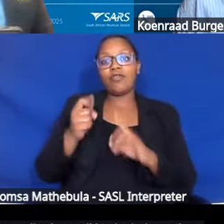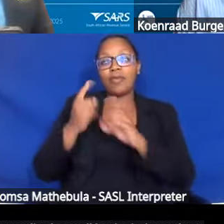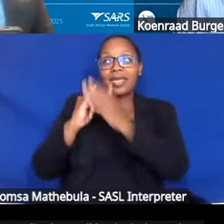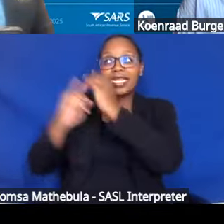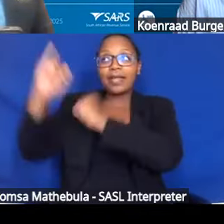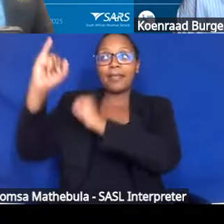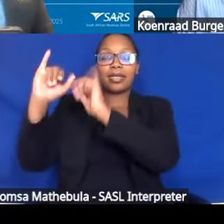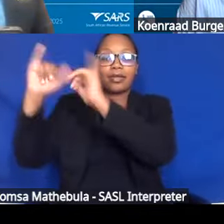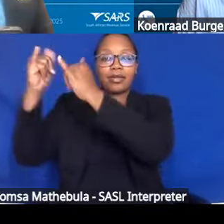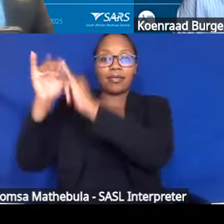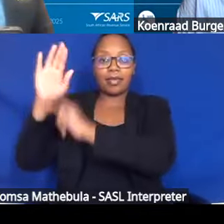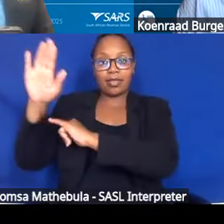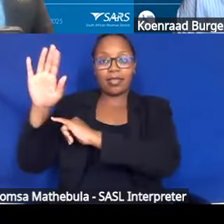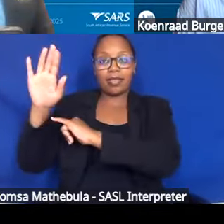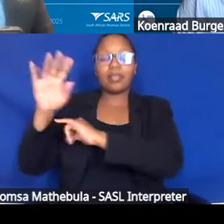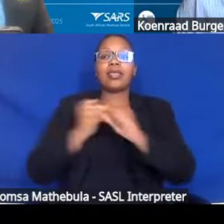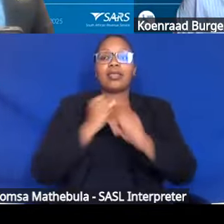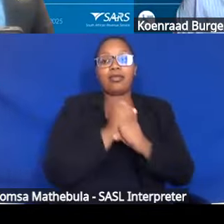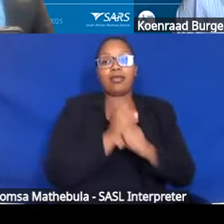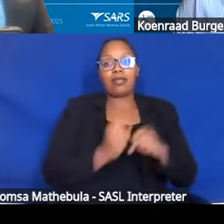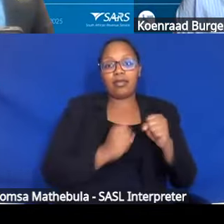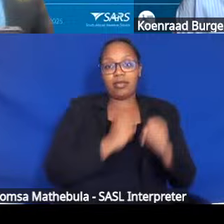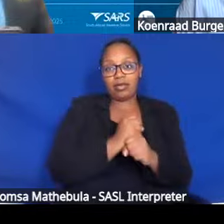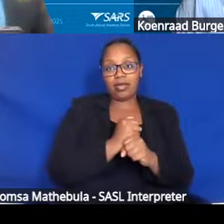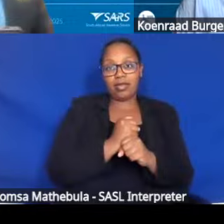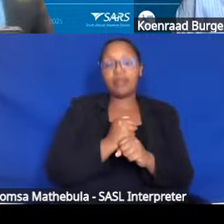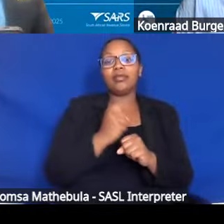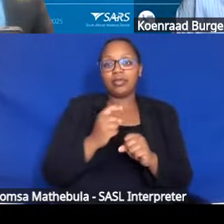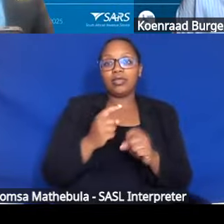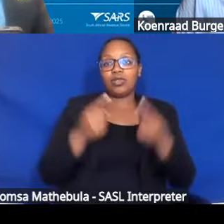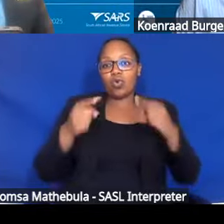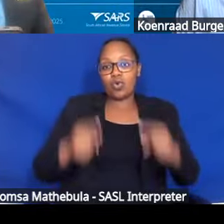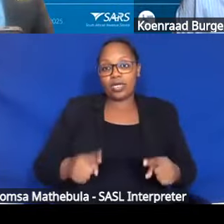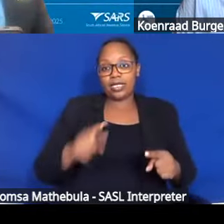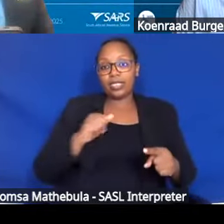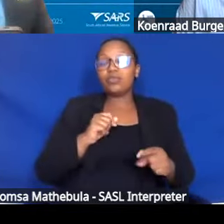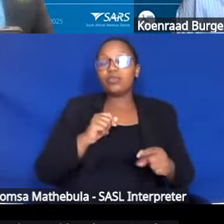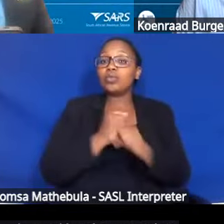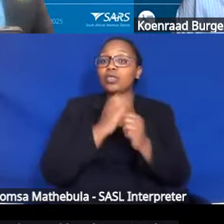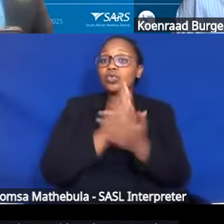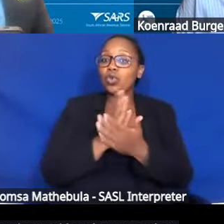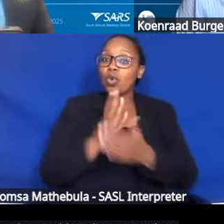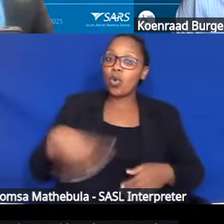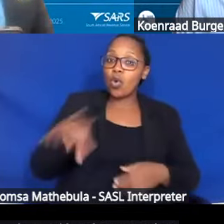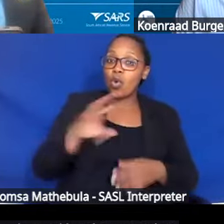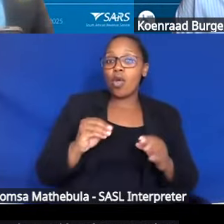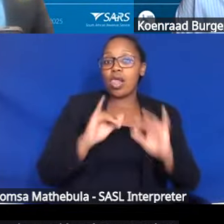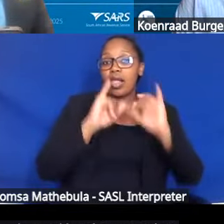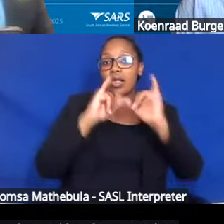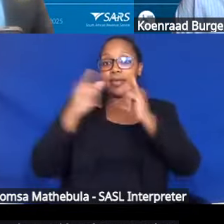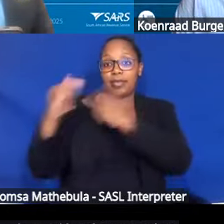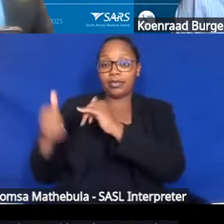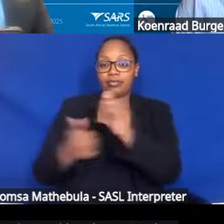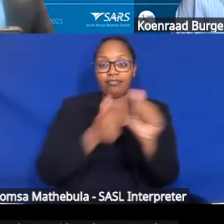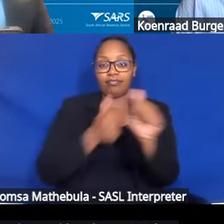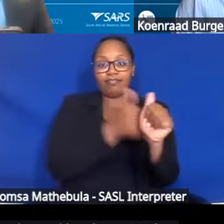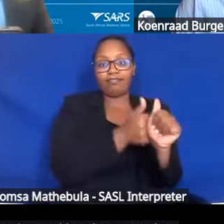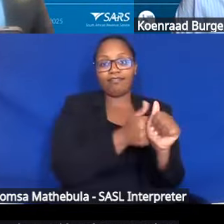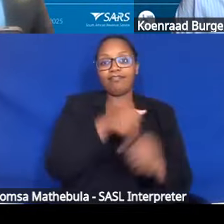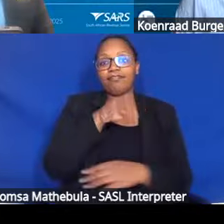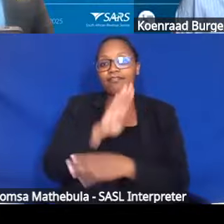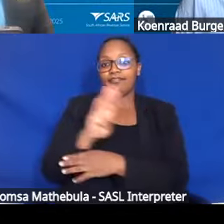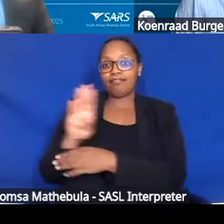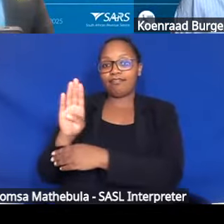basis to ensure that all service providers that we conduct business with are BBEE compliant. So we